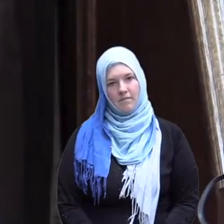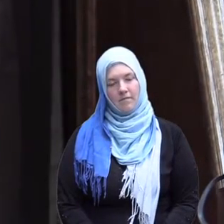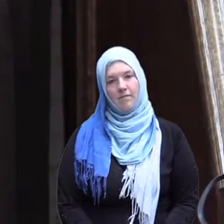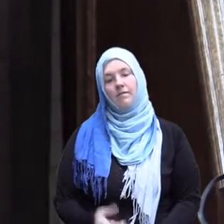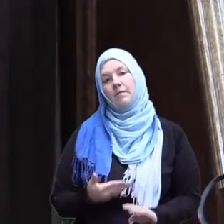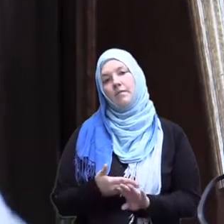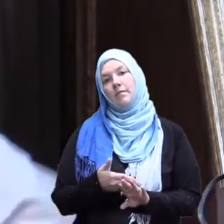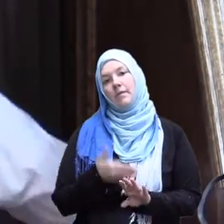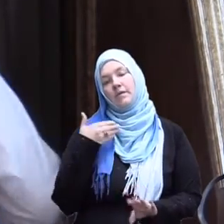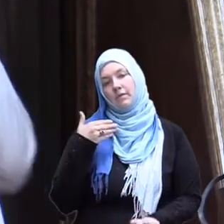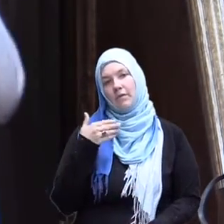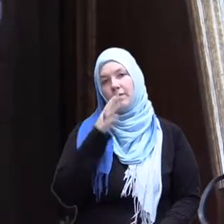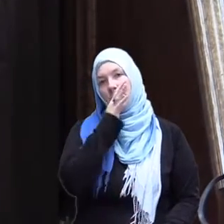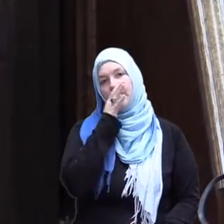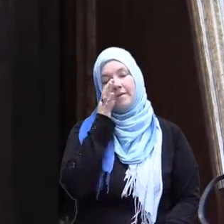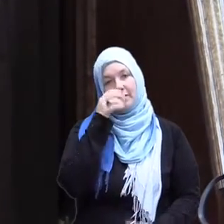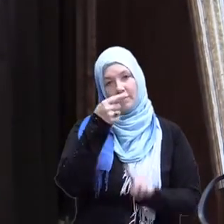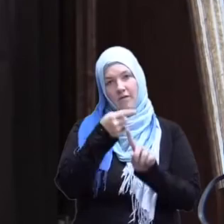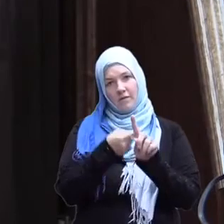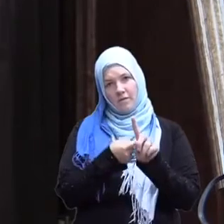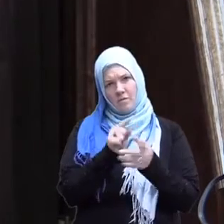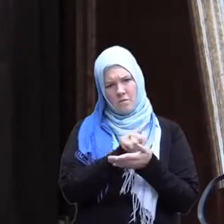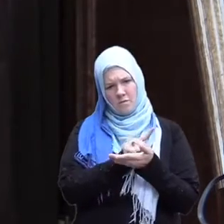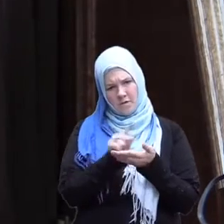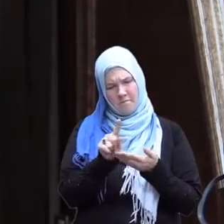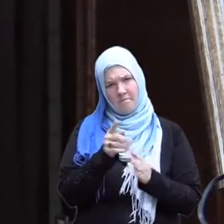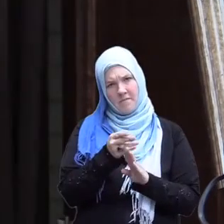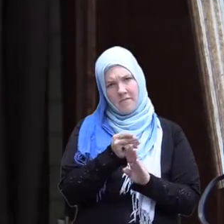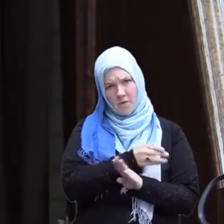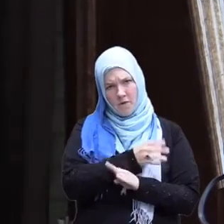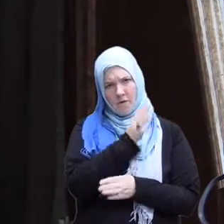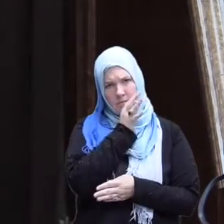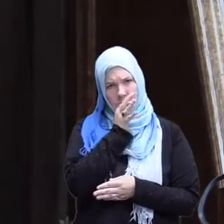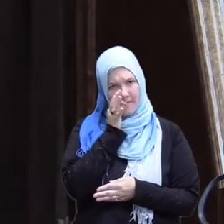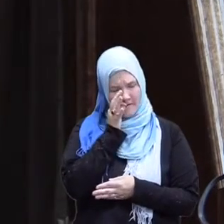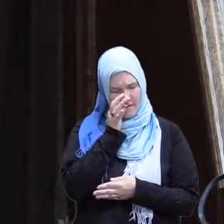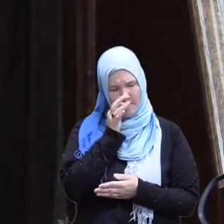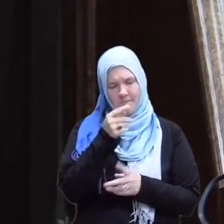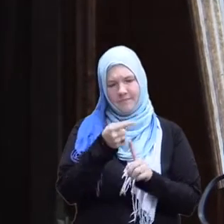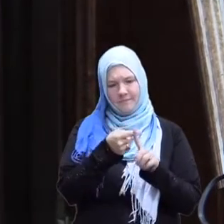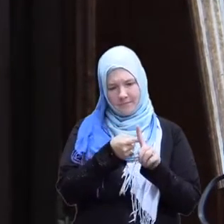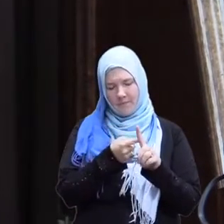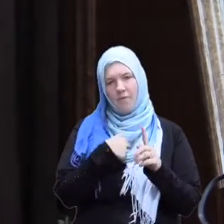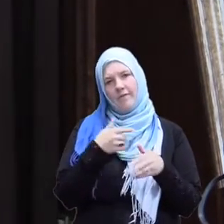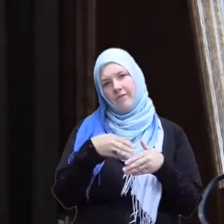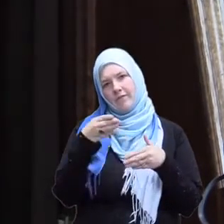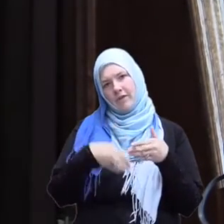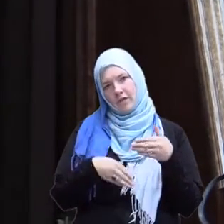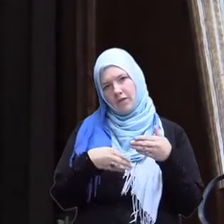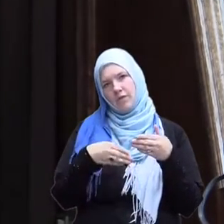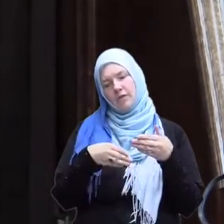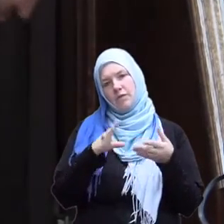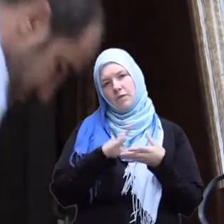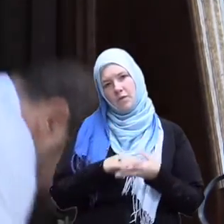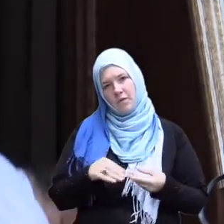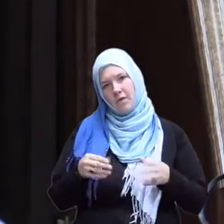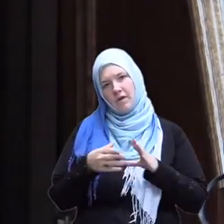Before Ramadan, one week before Ramadan, we finished with the story of the